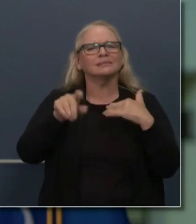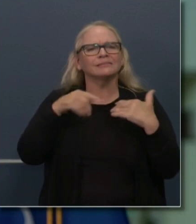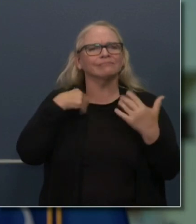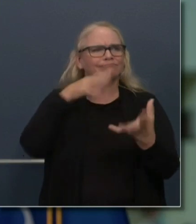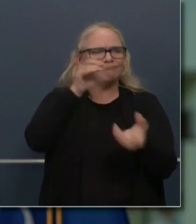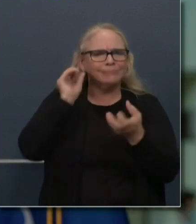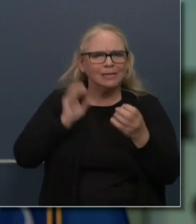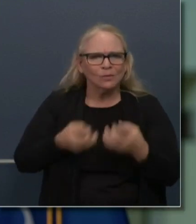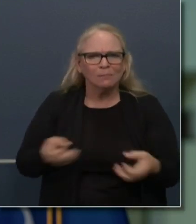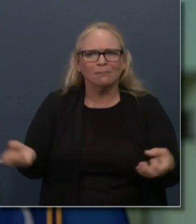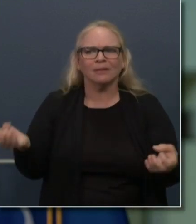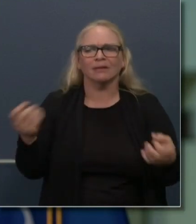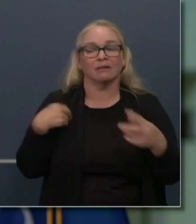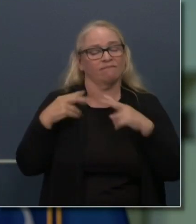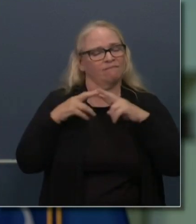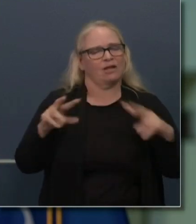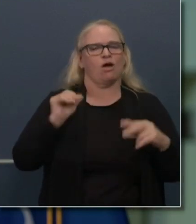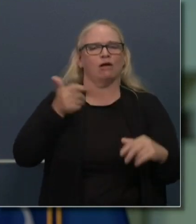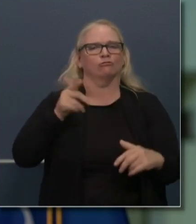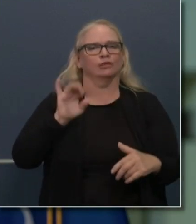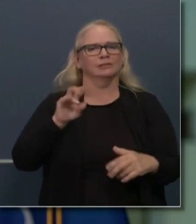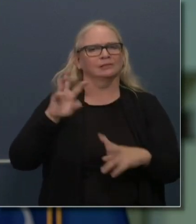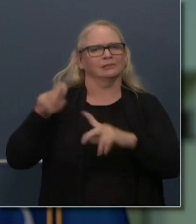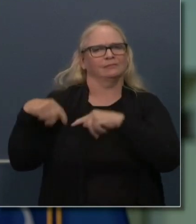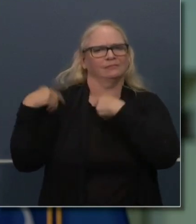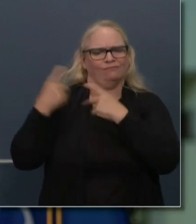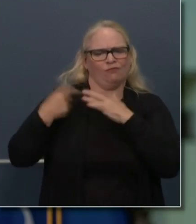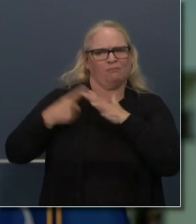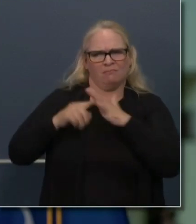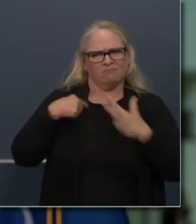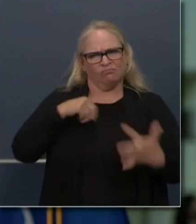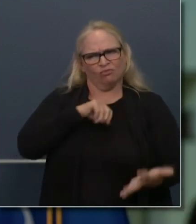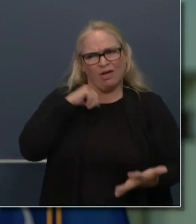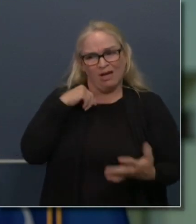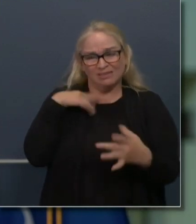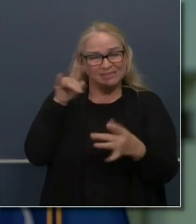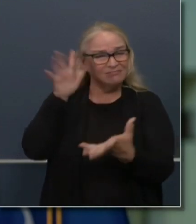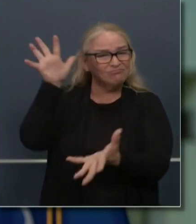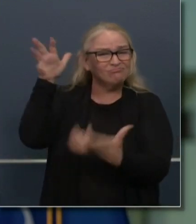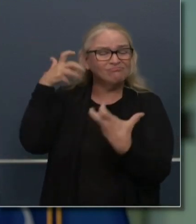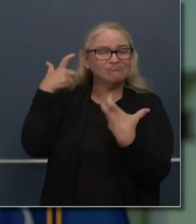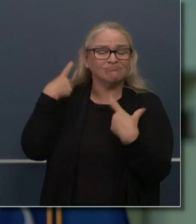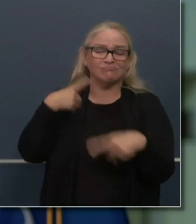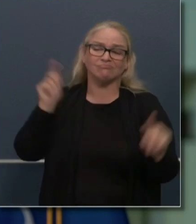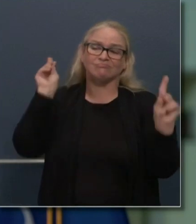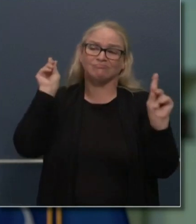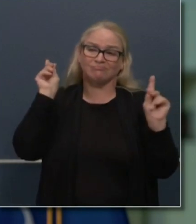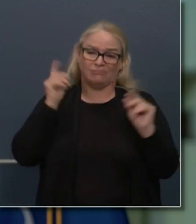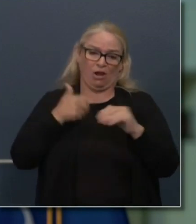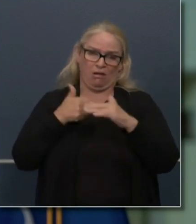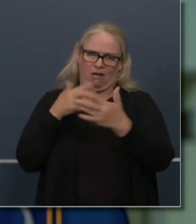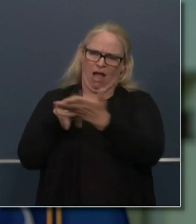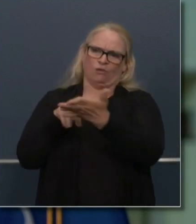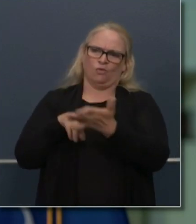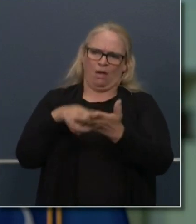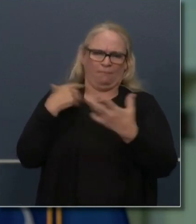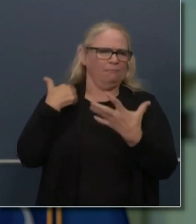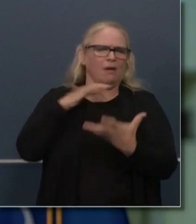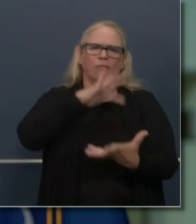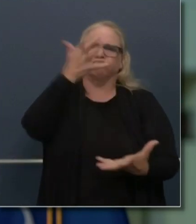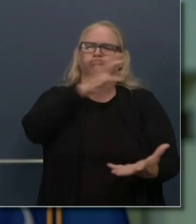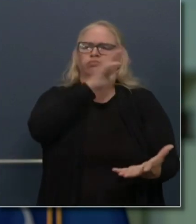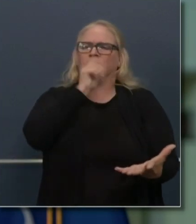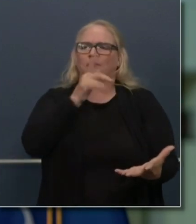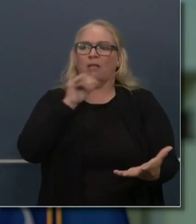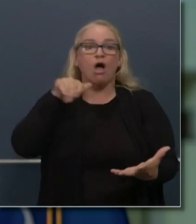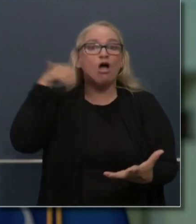and very proudly to get hundreds of millions of masks through a BYD contract. And we brought those in. No other state in the country is